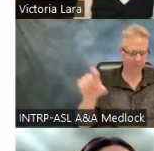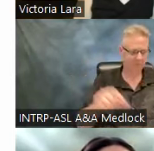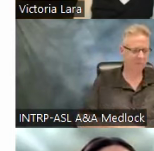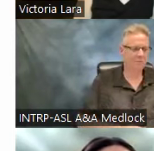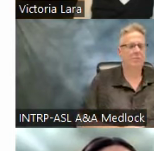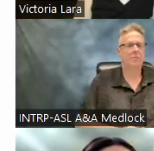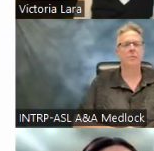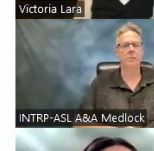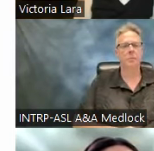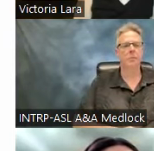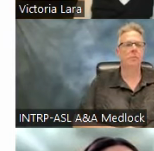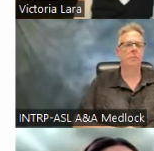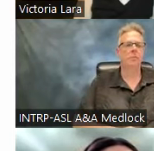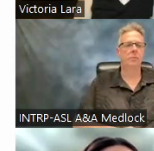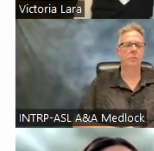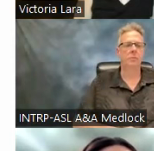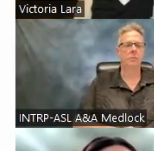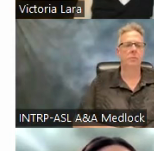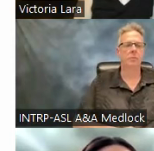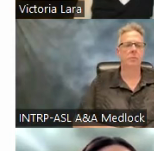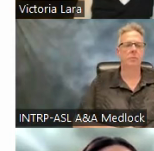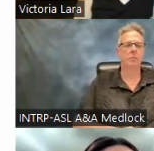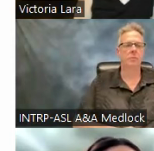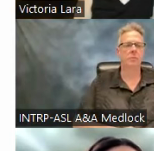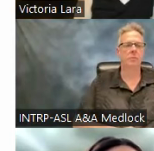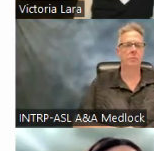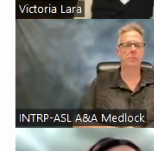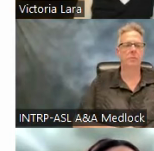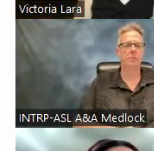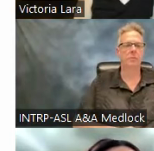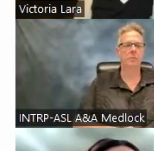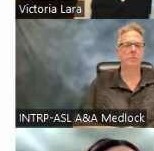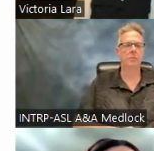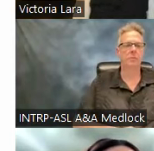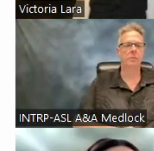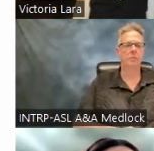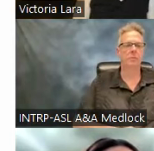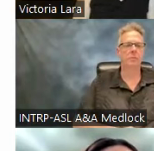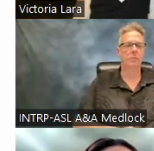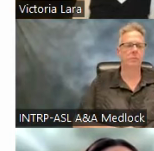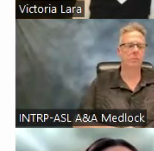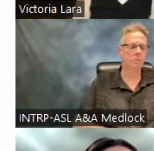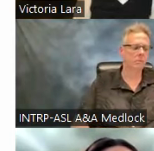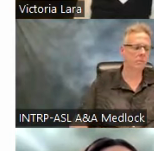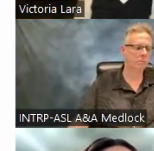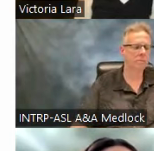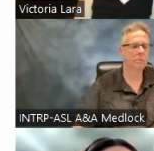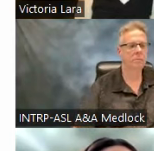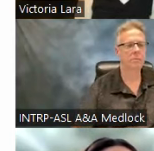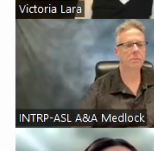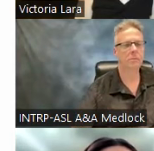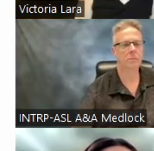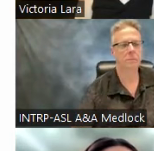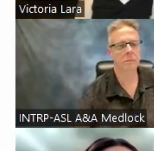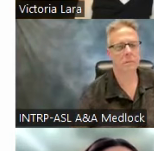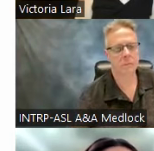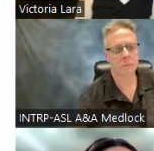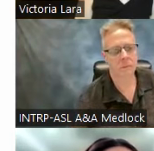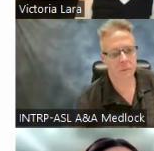make recommendations to the Portland Police Bureau and City Council on Bureau policies, practices, directives, and